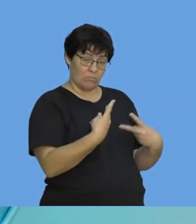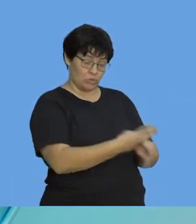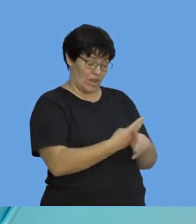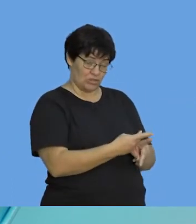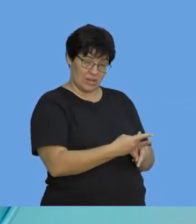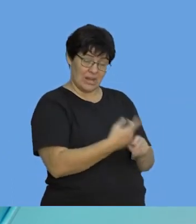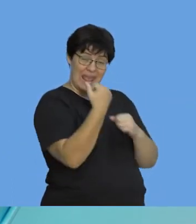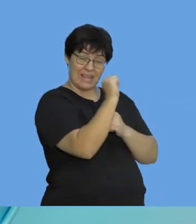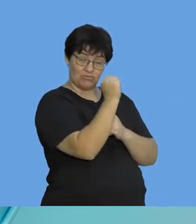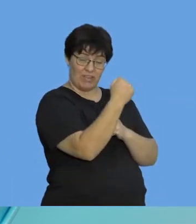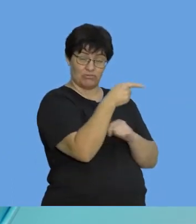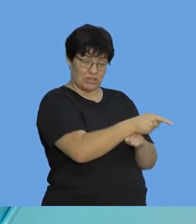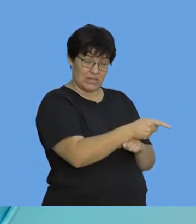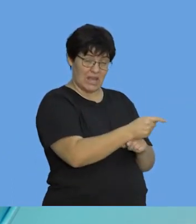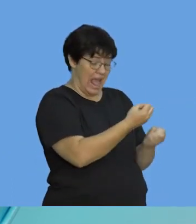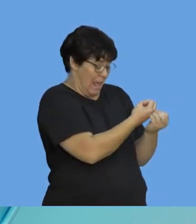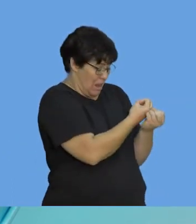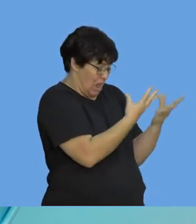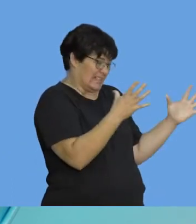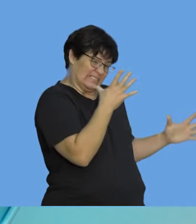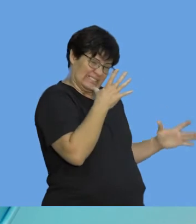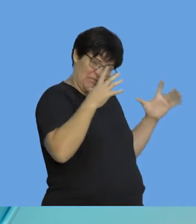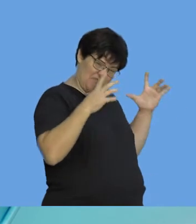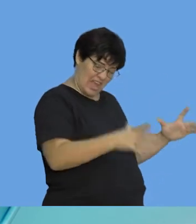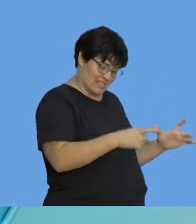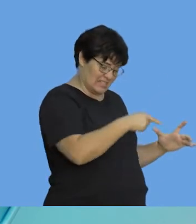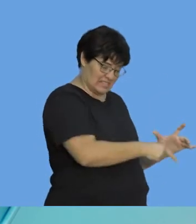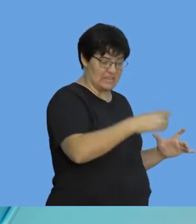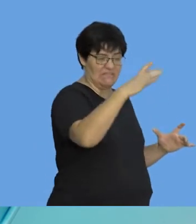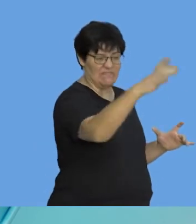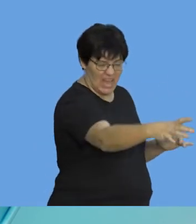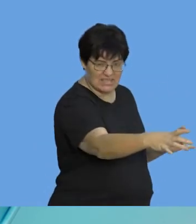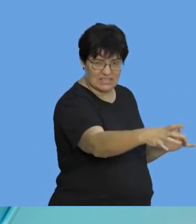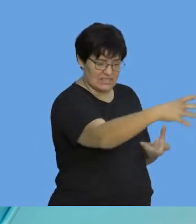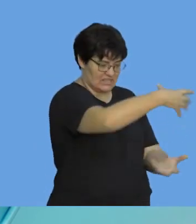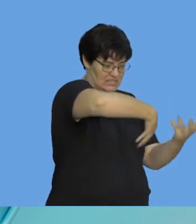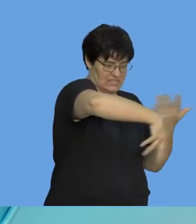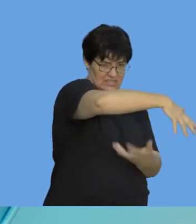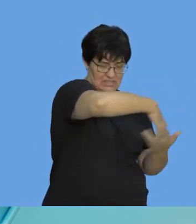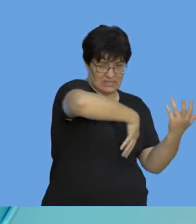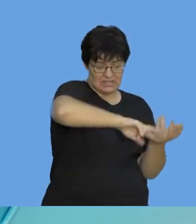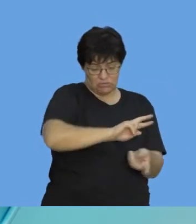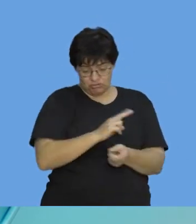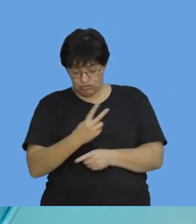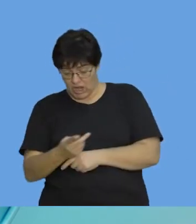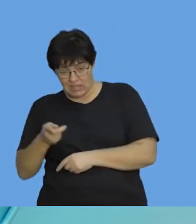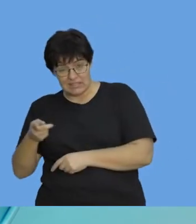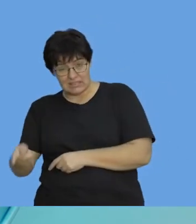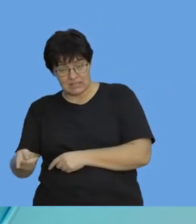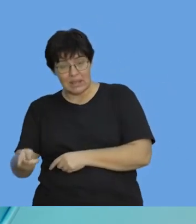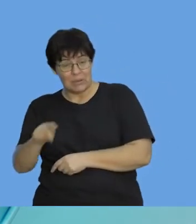in industry. Now, there is as a measure of how economically viable the process is, we have to